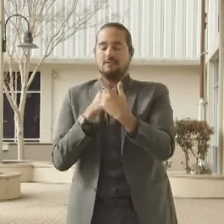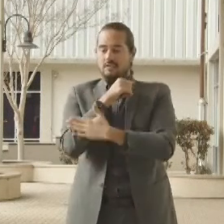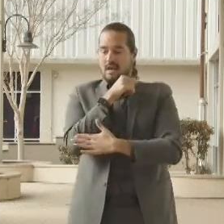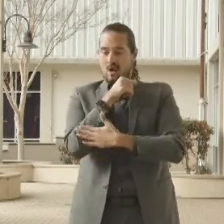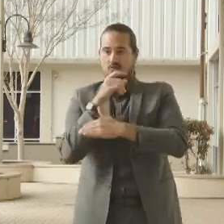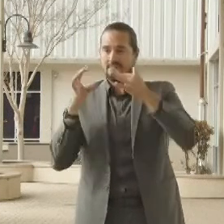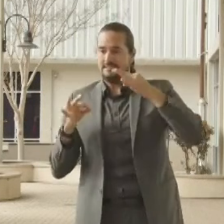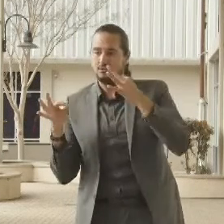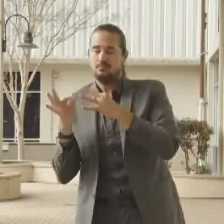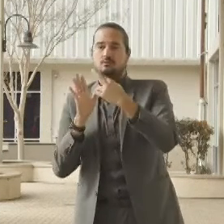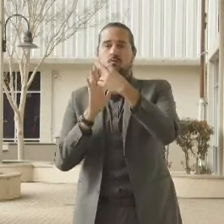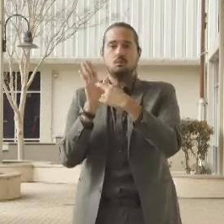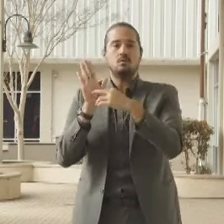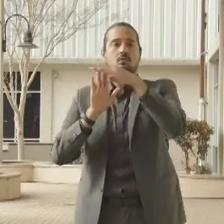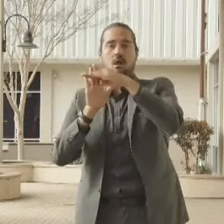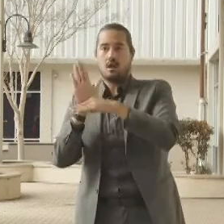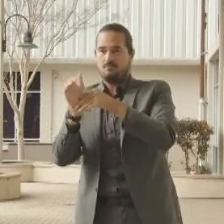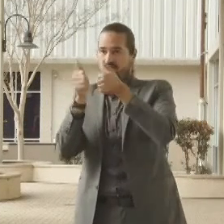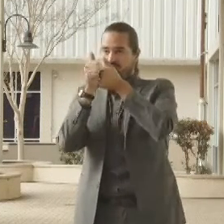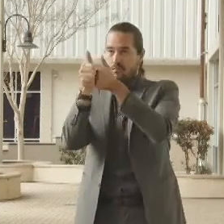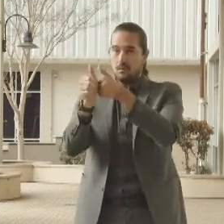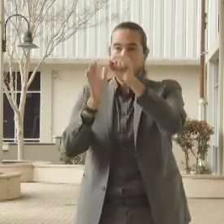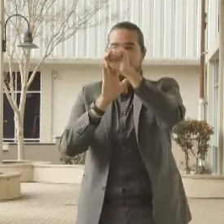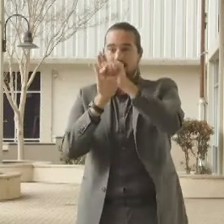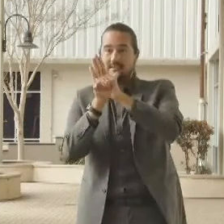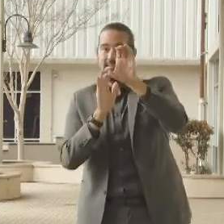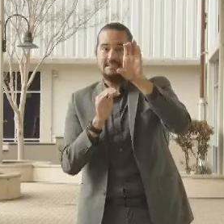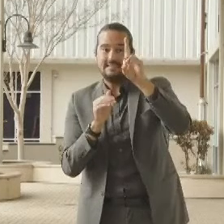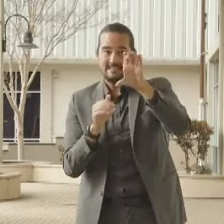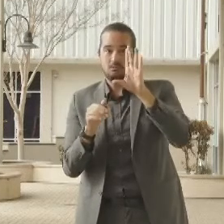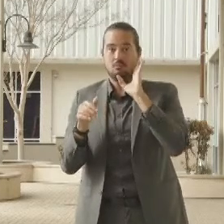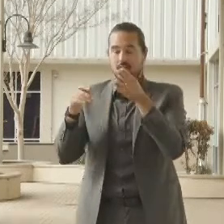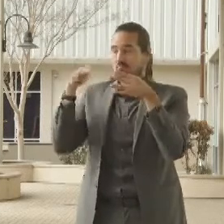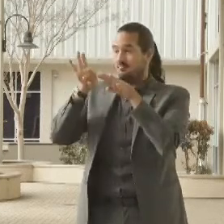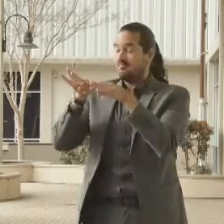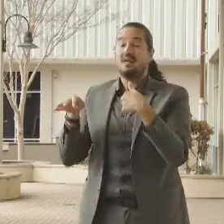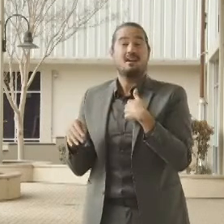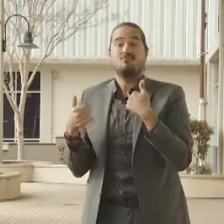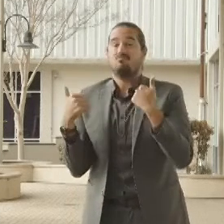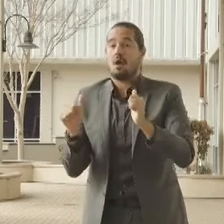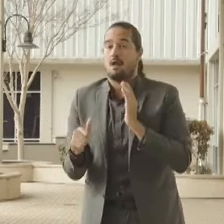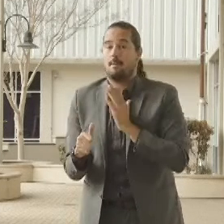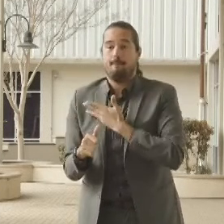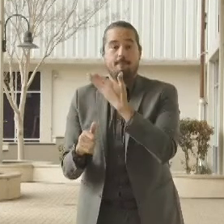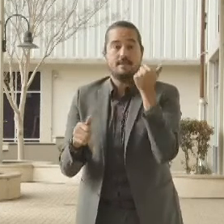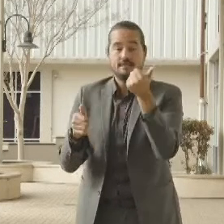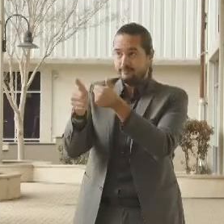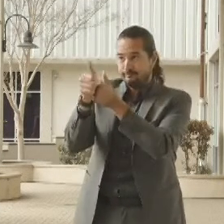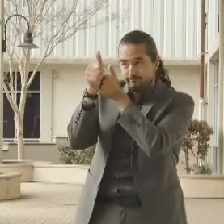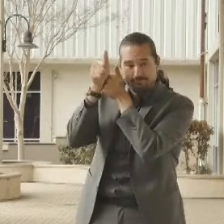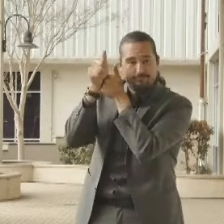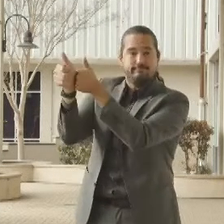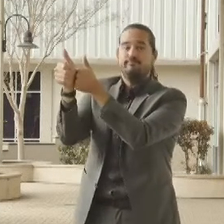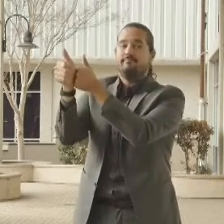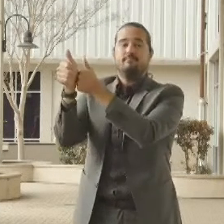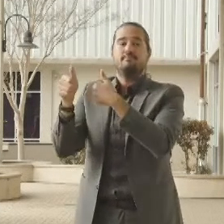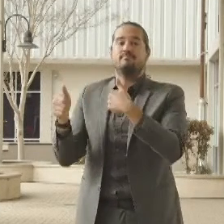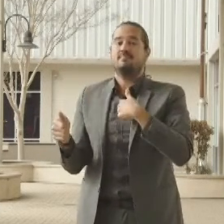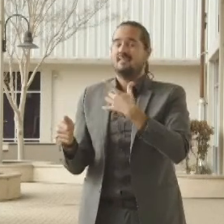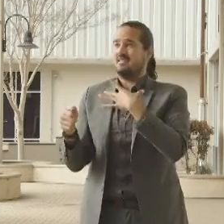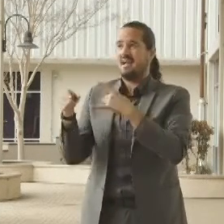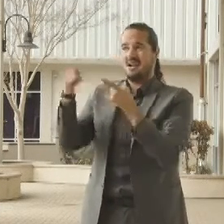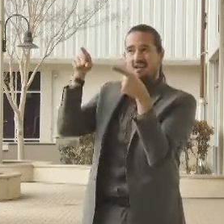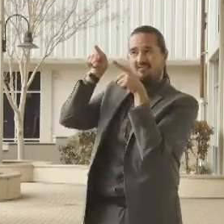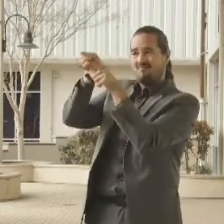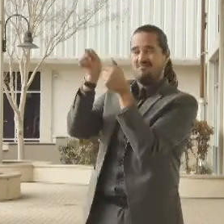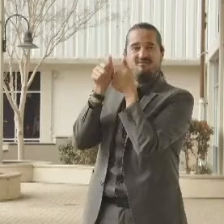state and the CDC. As much as possible, I like to align with the state and the